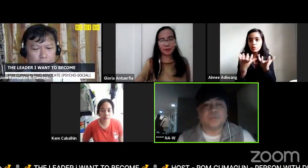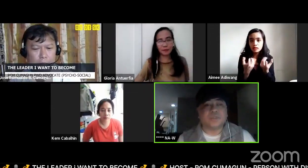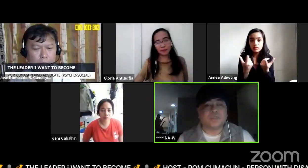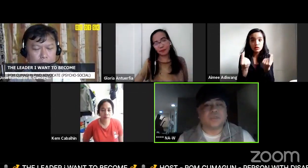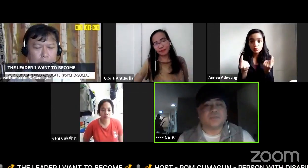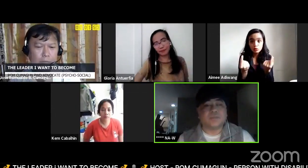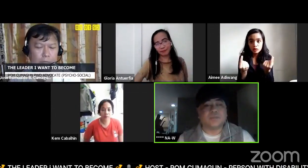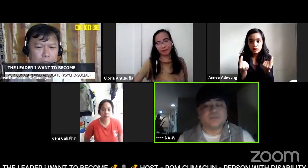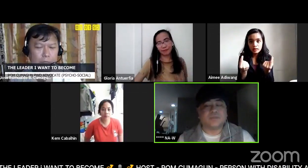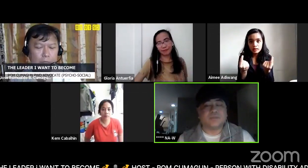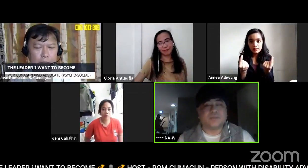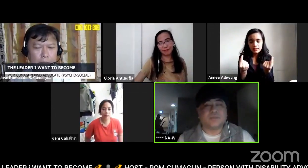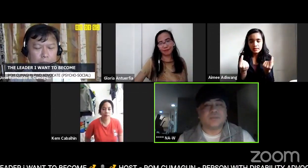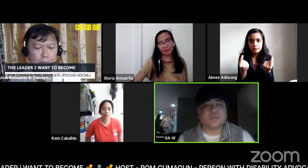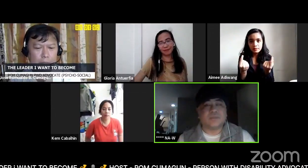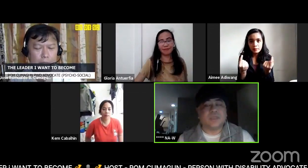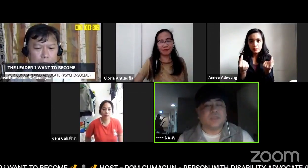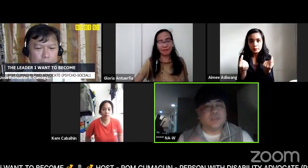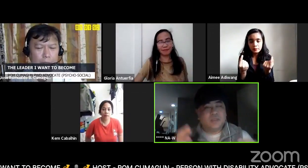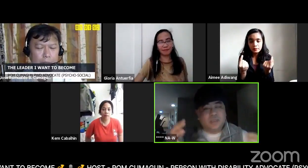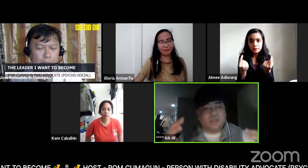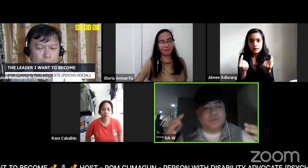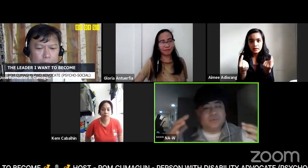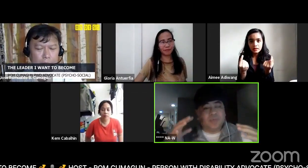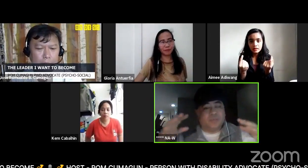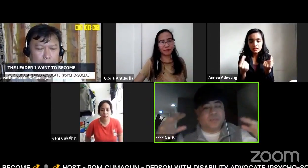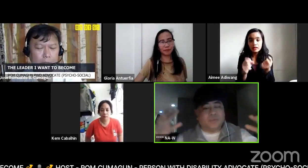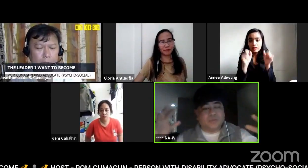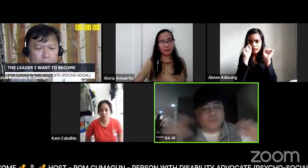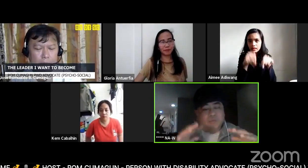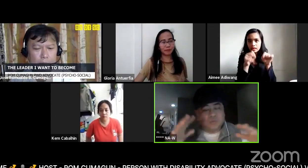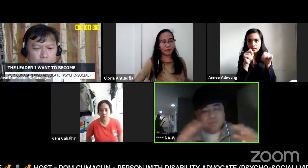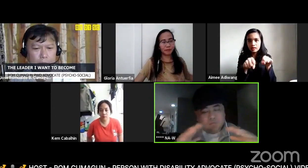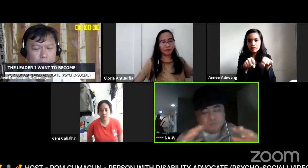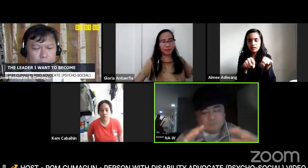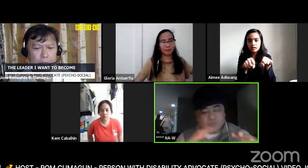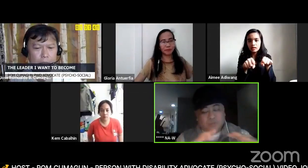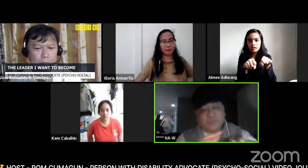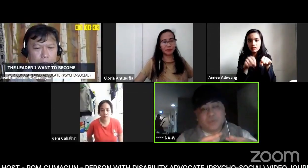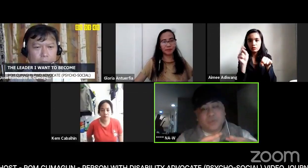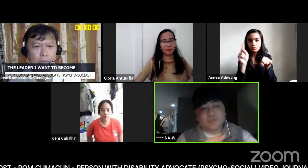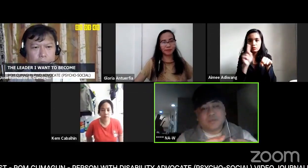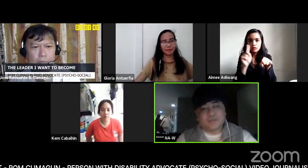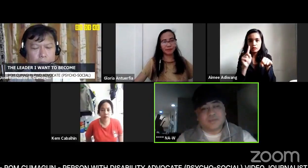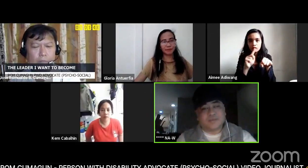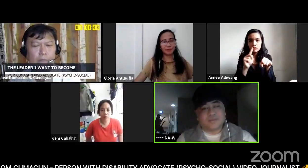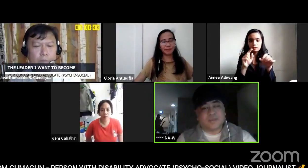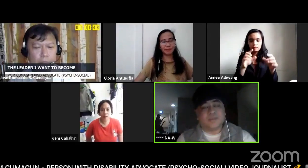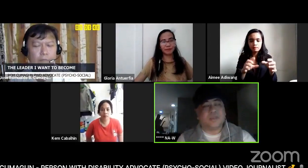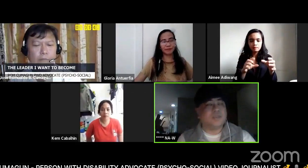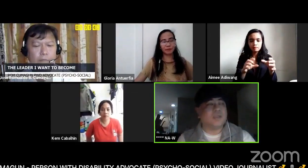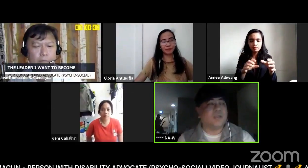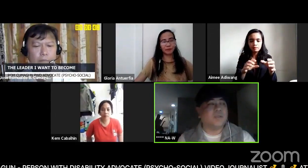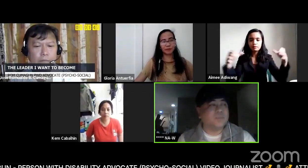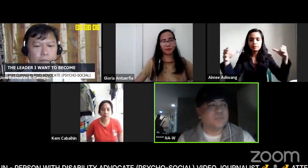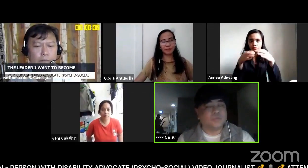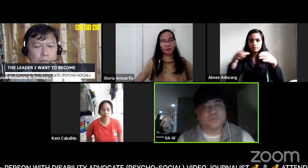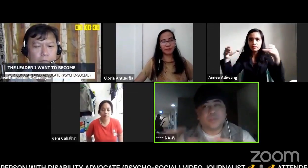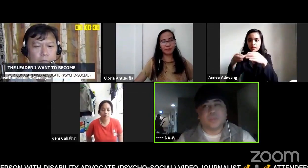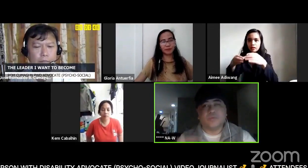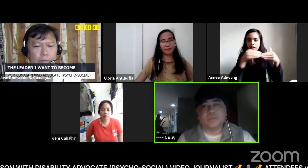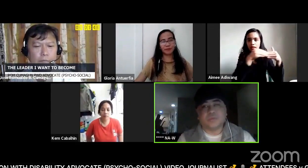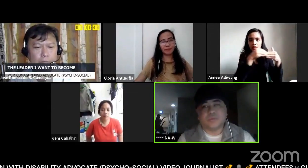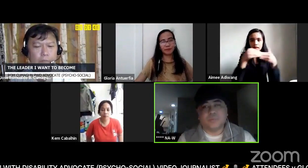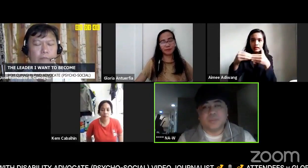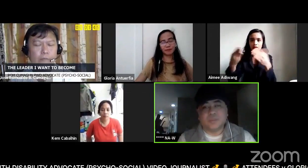ng constituents niya, then he would be able to put them together and lead them